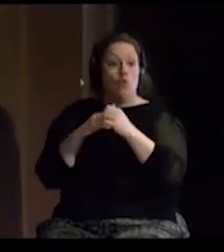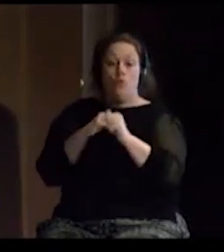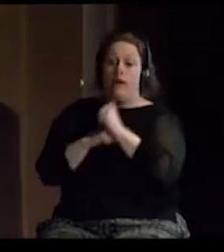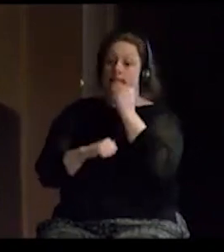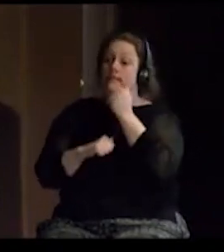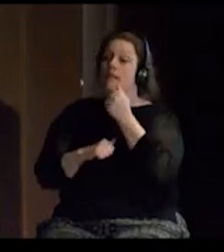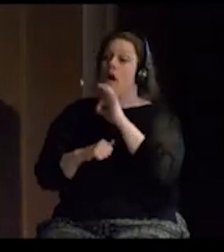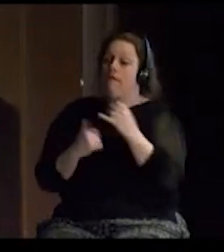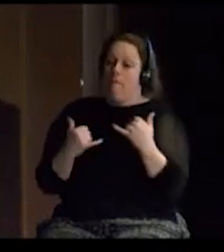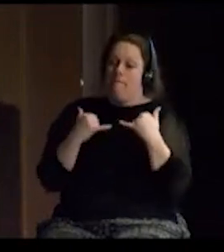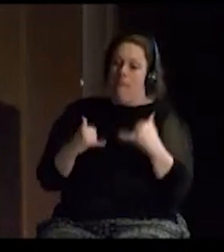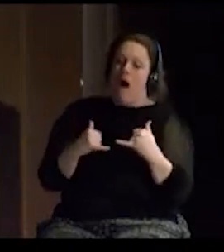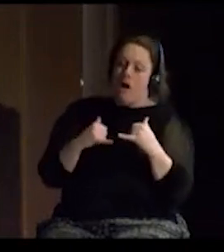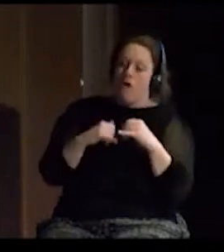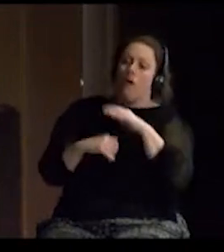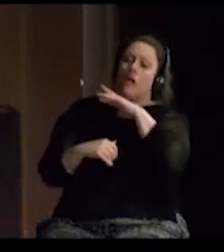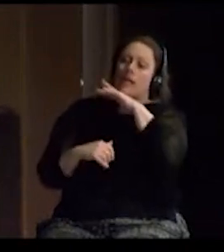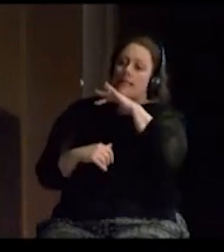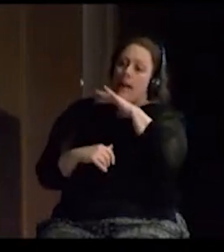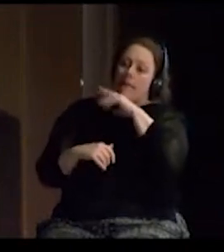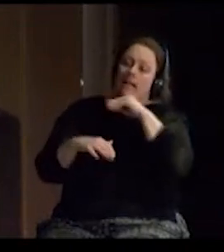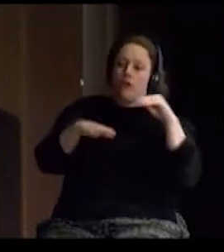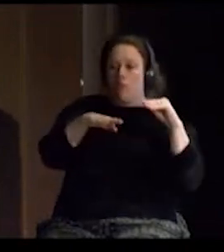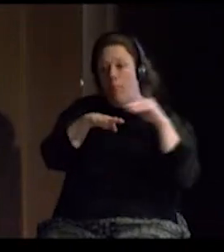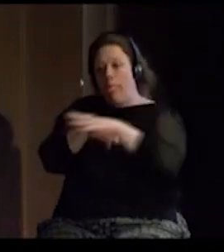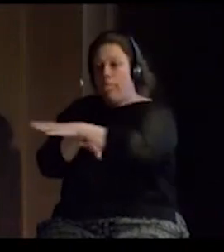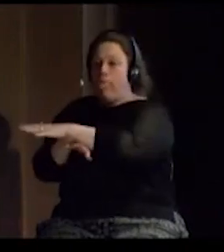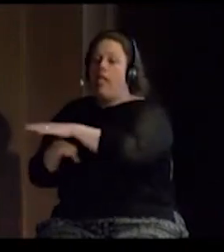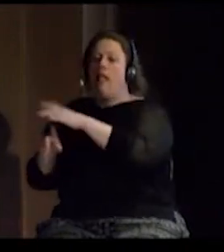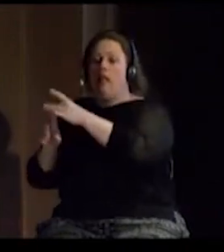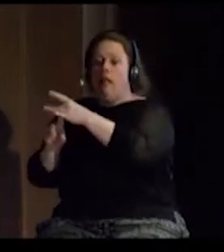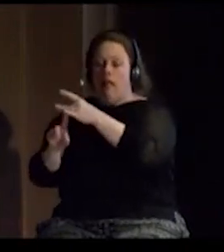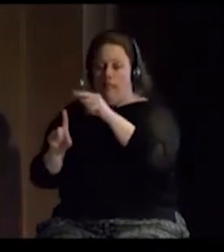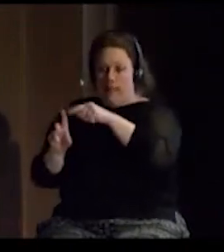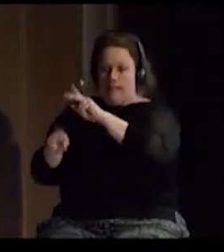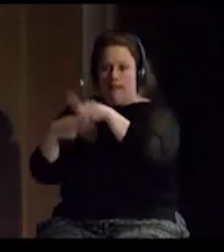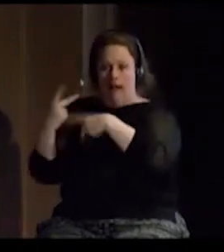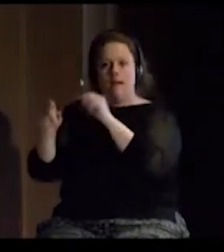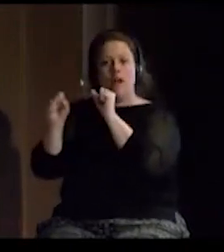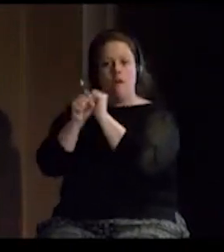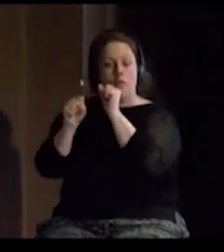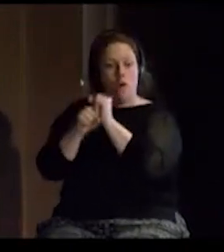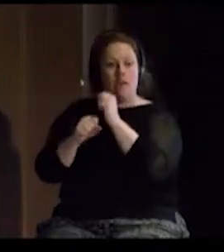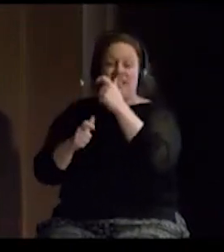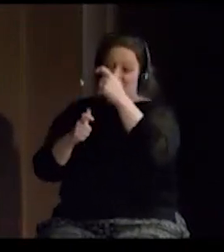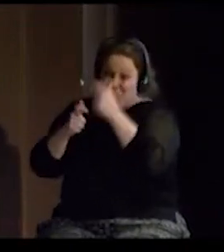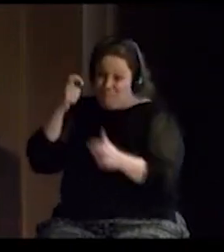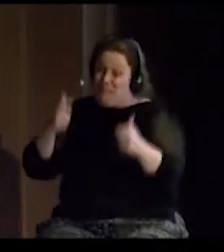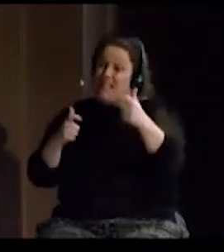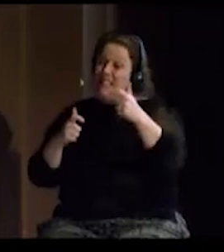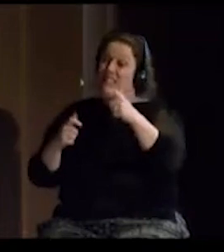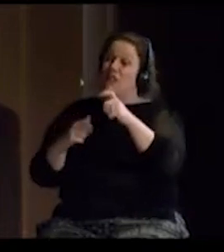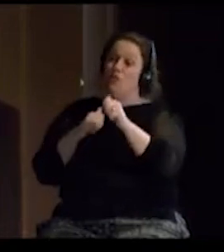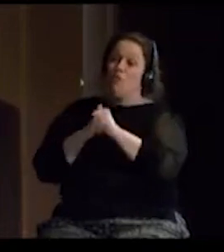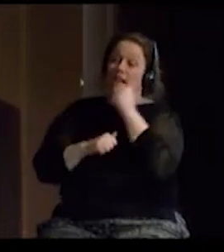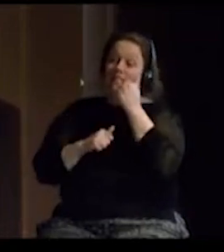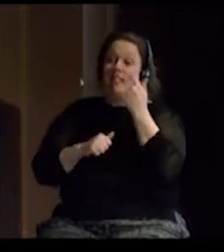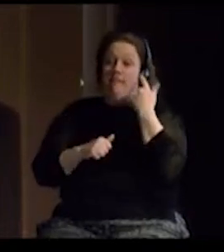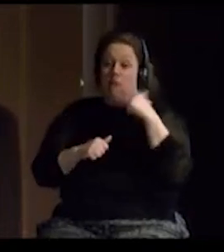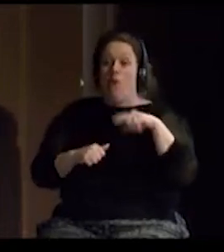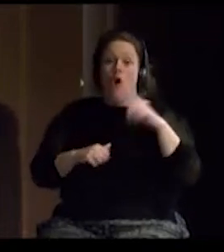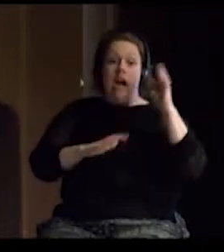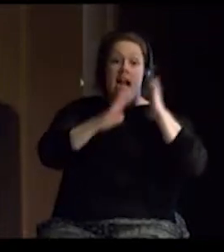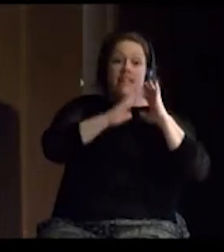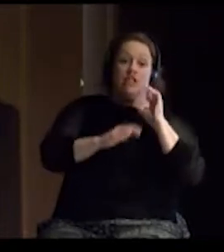contamination in this kind of work. The greatest risk to doing ancient DNA work